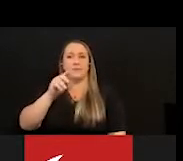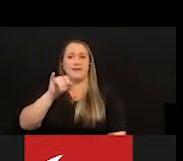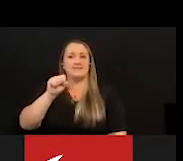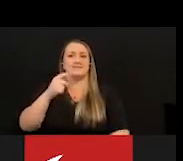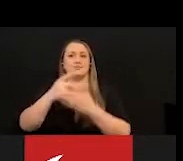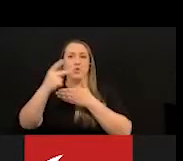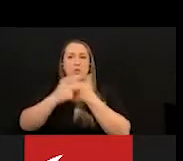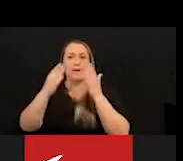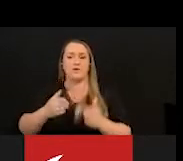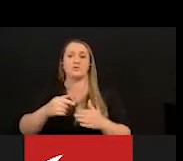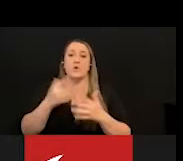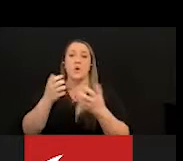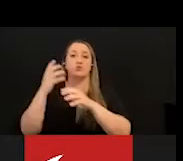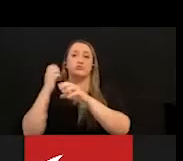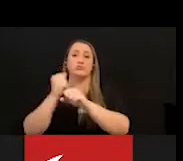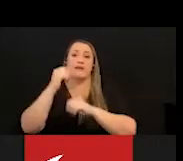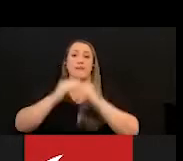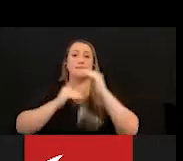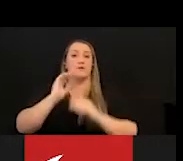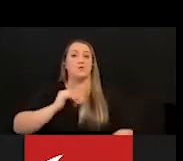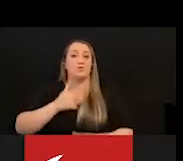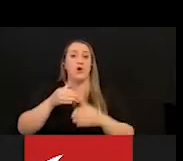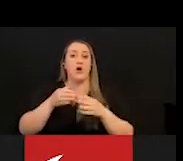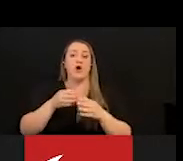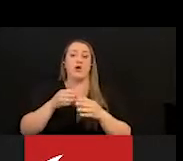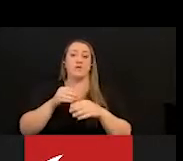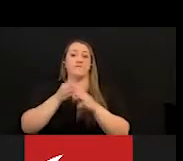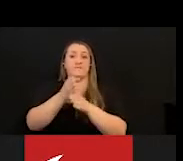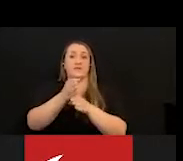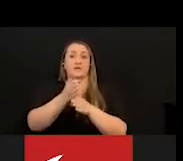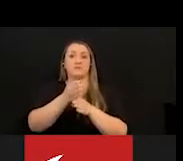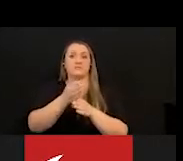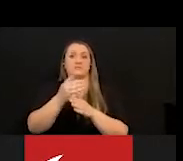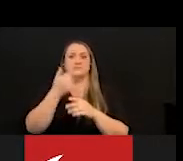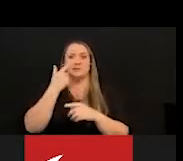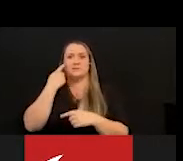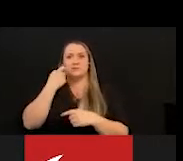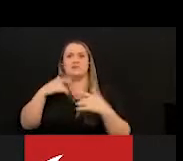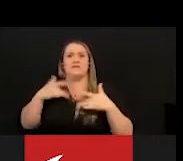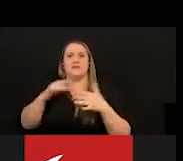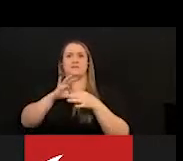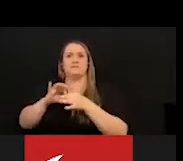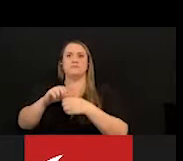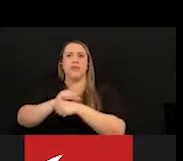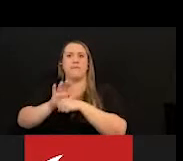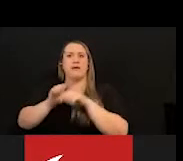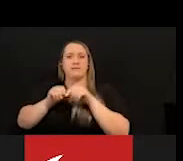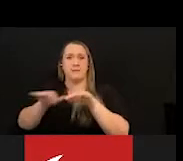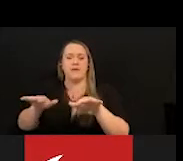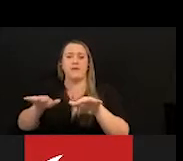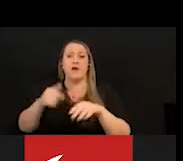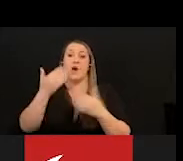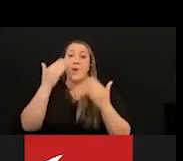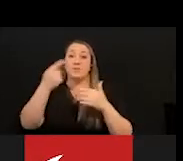and rebuild our field in the wake of the pandemic. We hope you'll come back and join us in the coming months as we